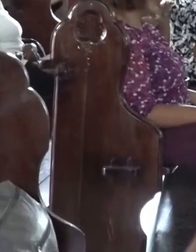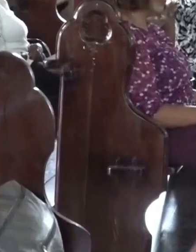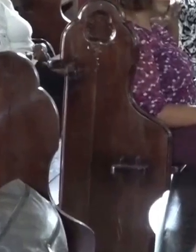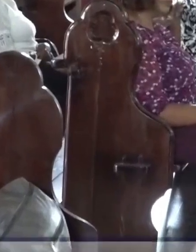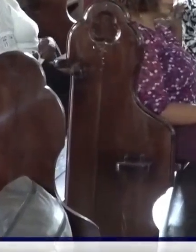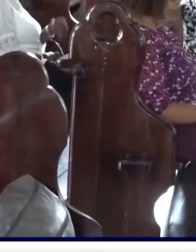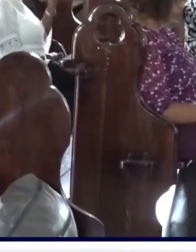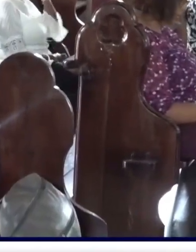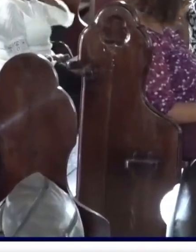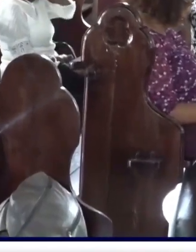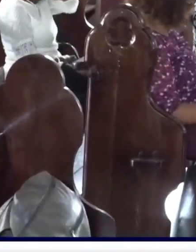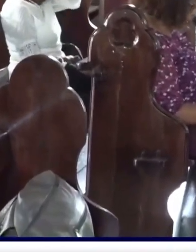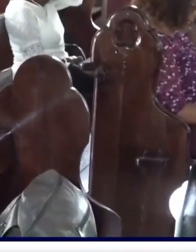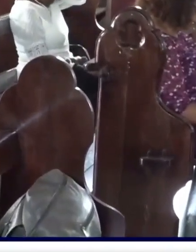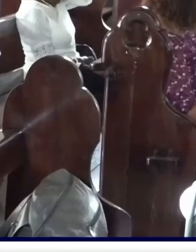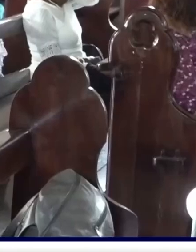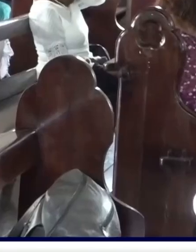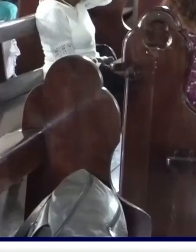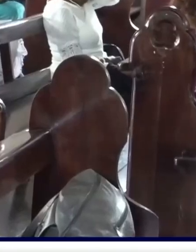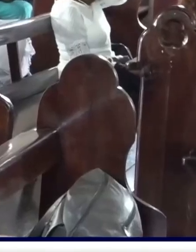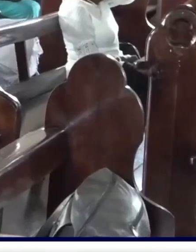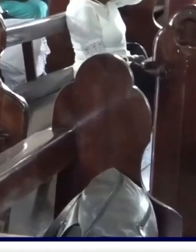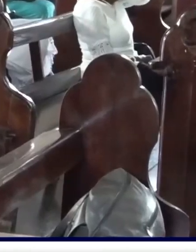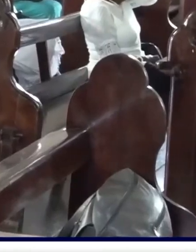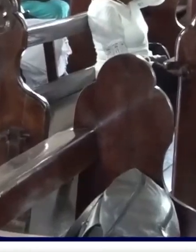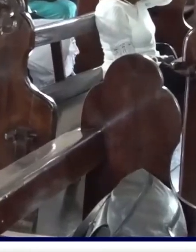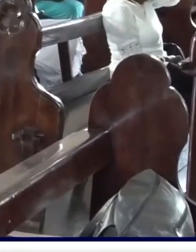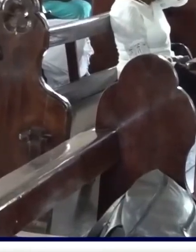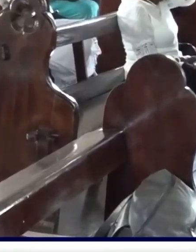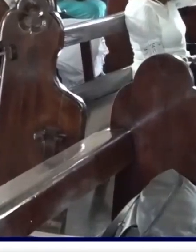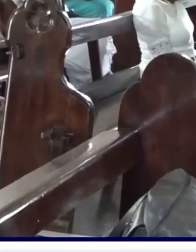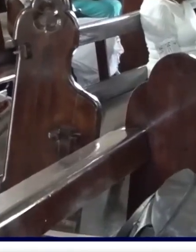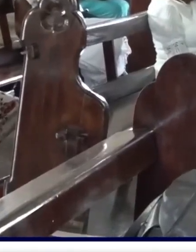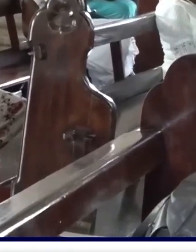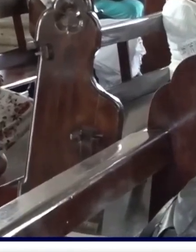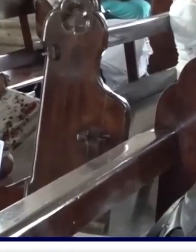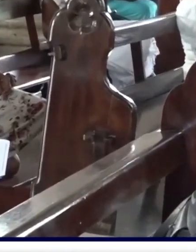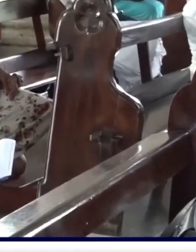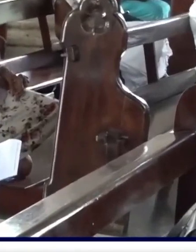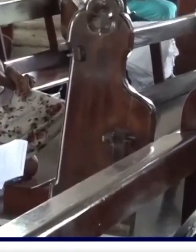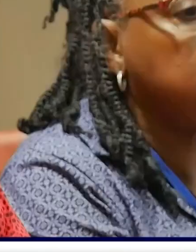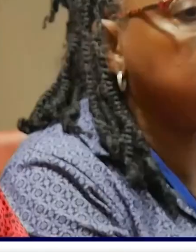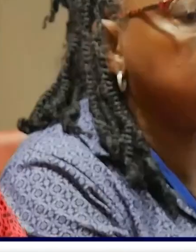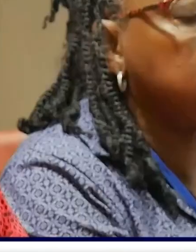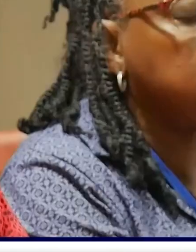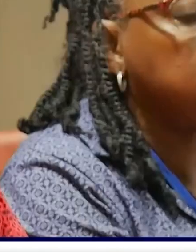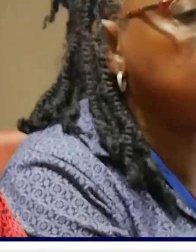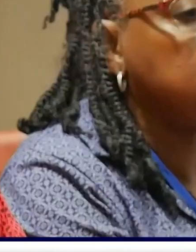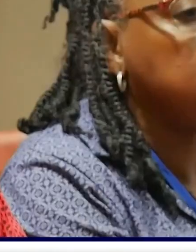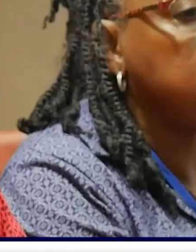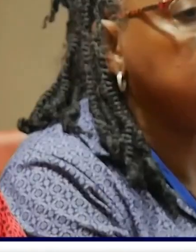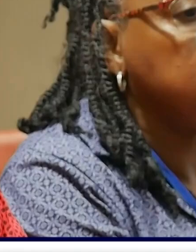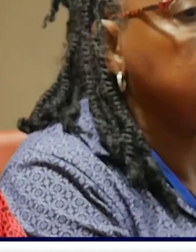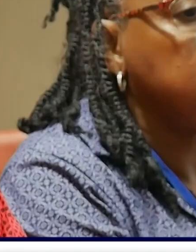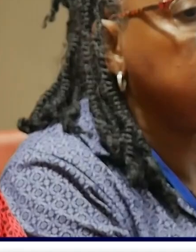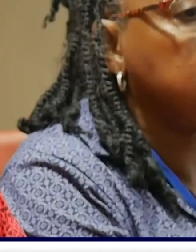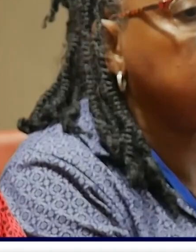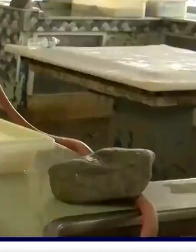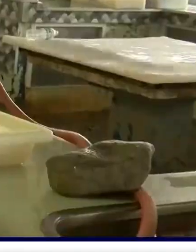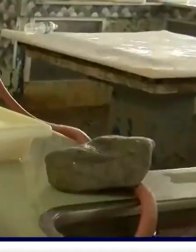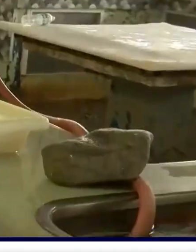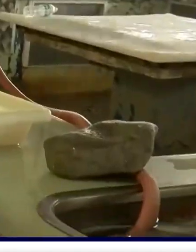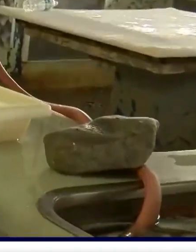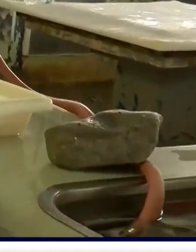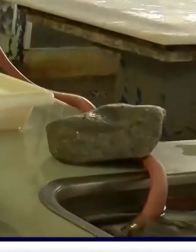Church leaders weigh in on the crime situation and share plans to be part of the solution. Assurances there is no shortage of